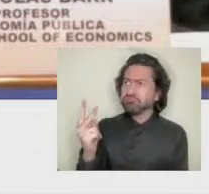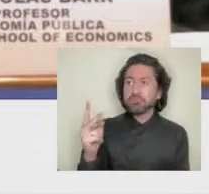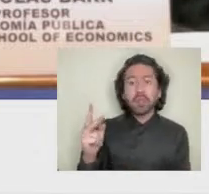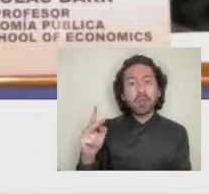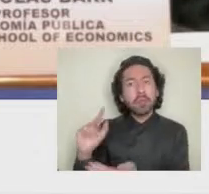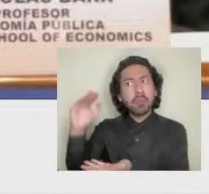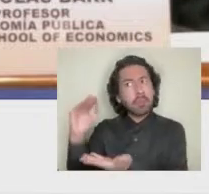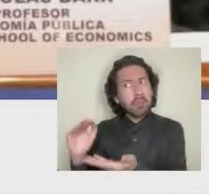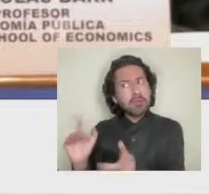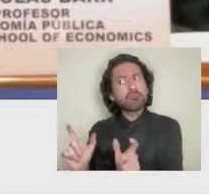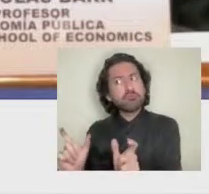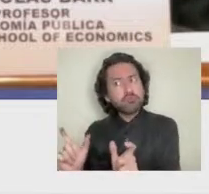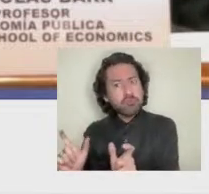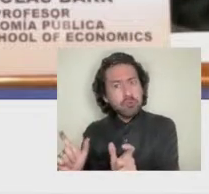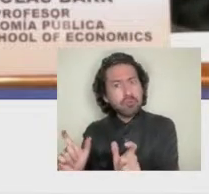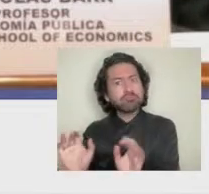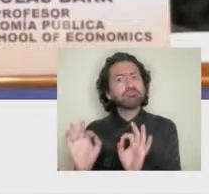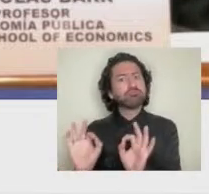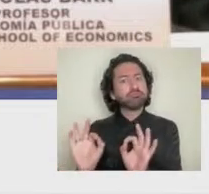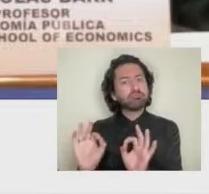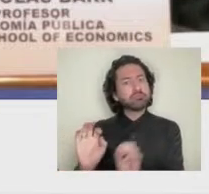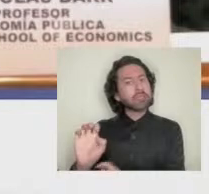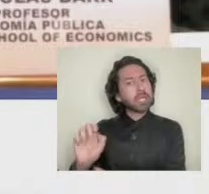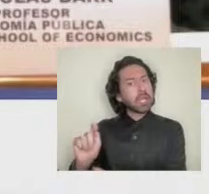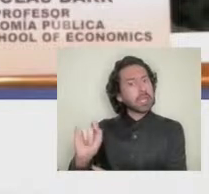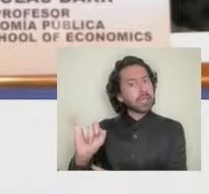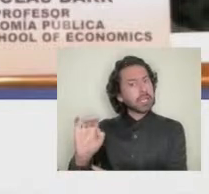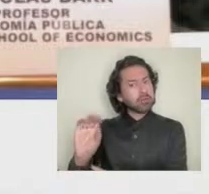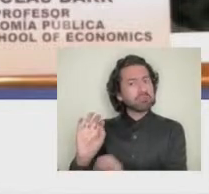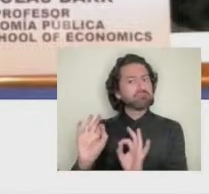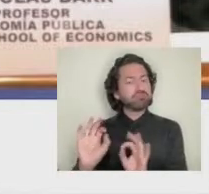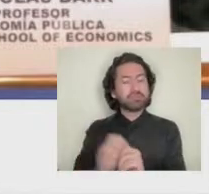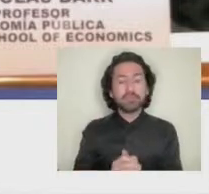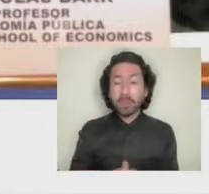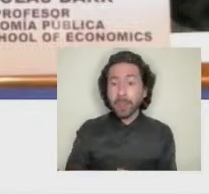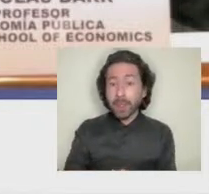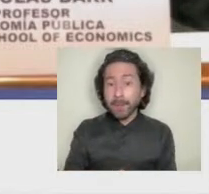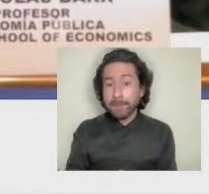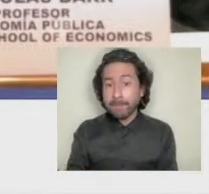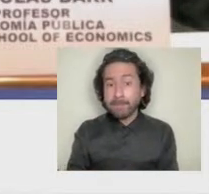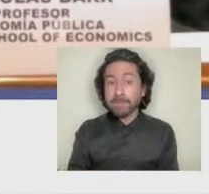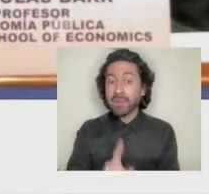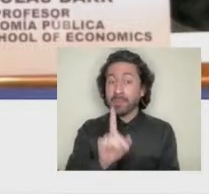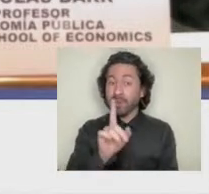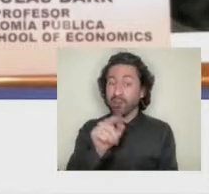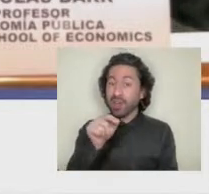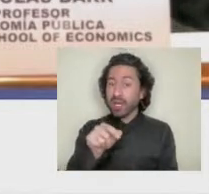a Sharia fund. Now, the point about 2 points there. First of all, these